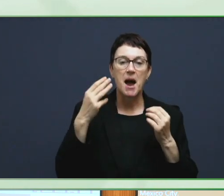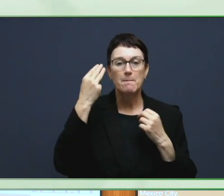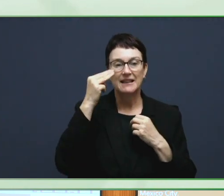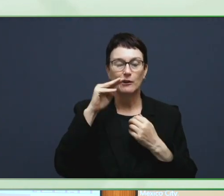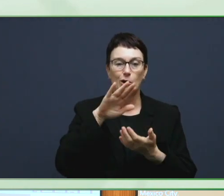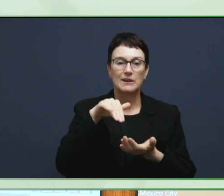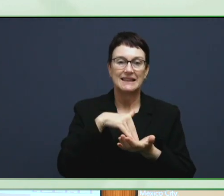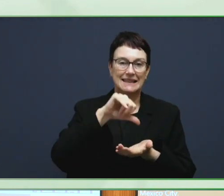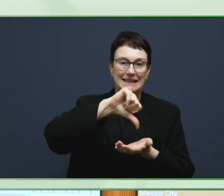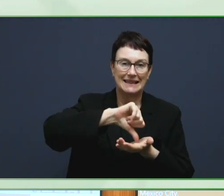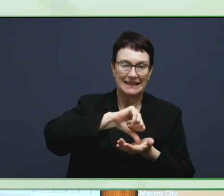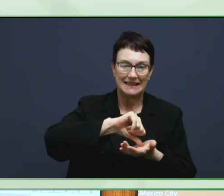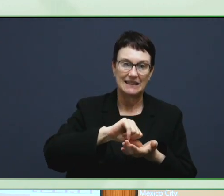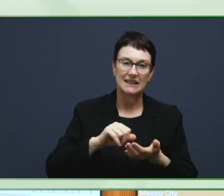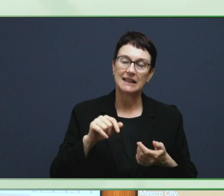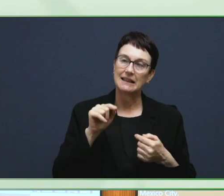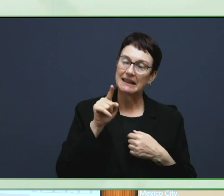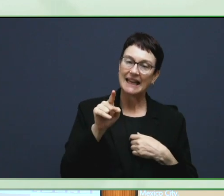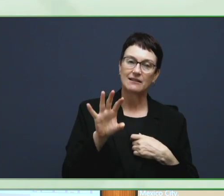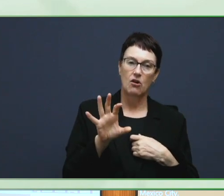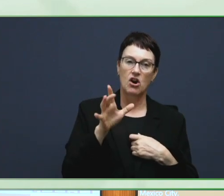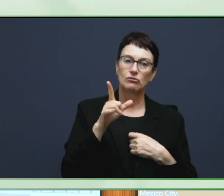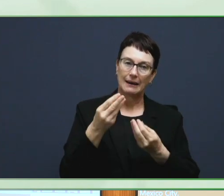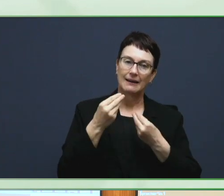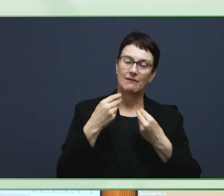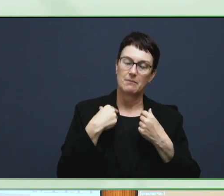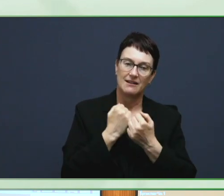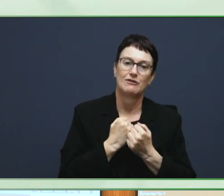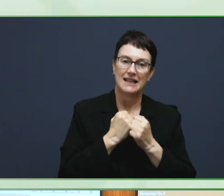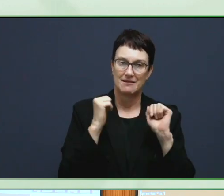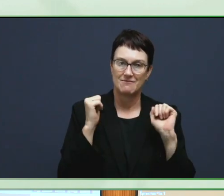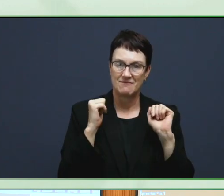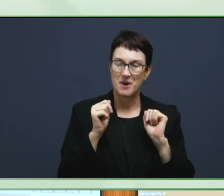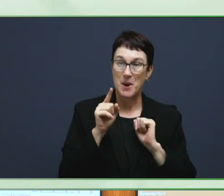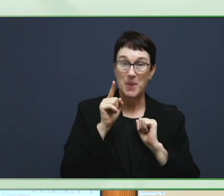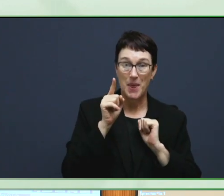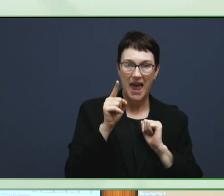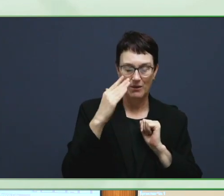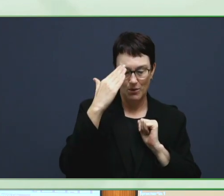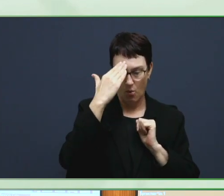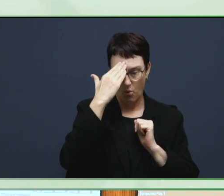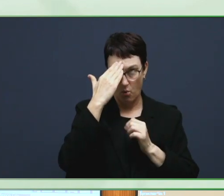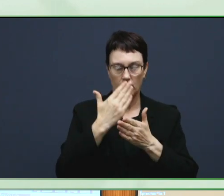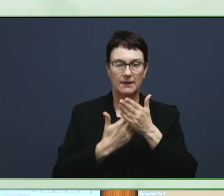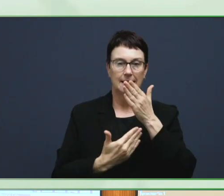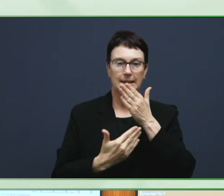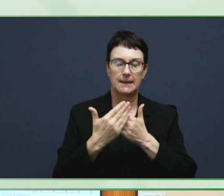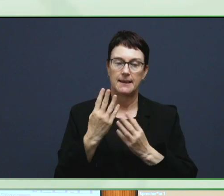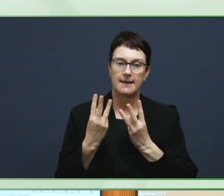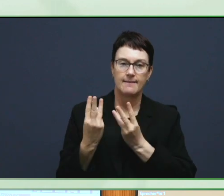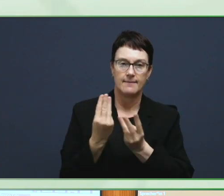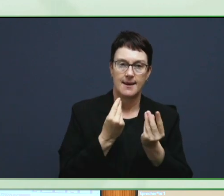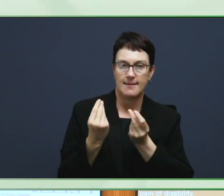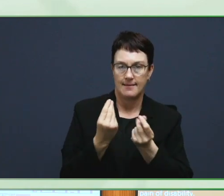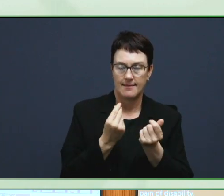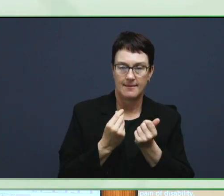Kahlo, that knew the pain of disability in her